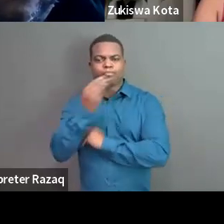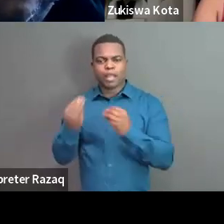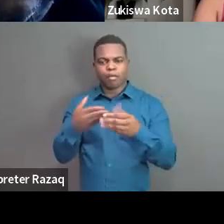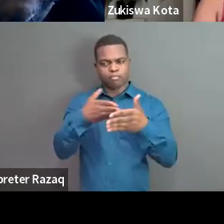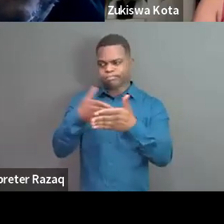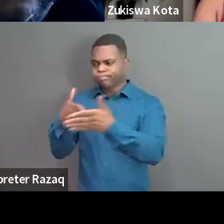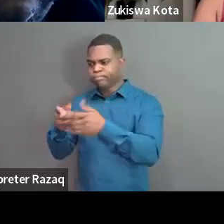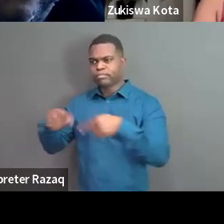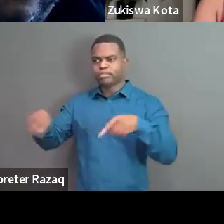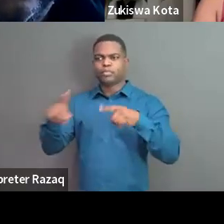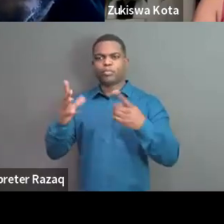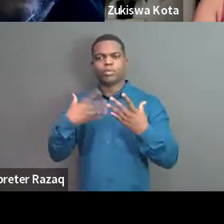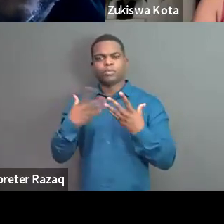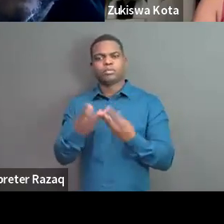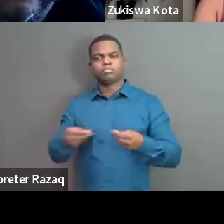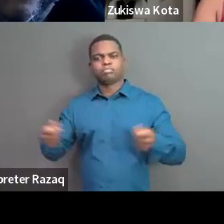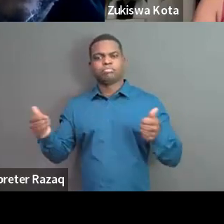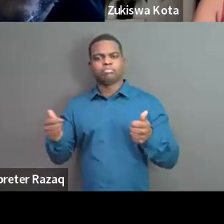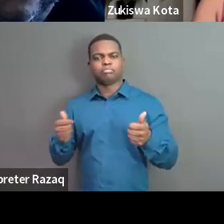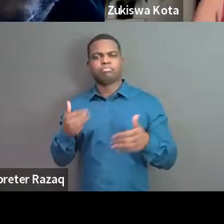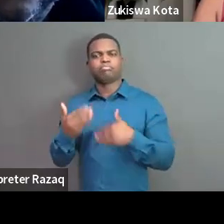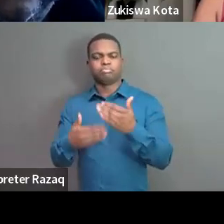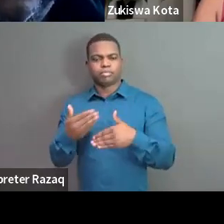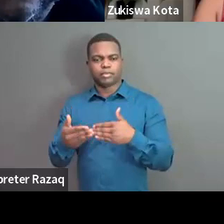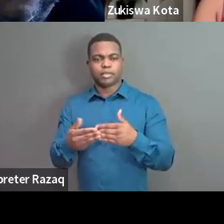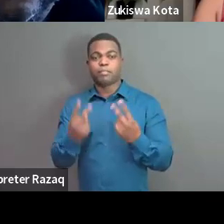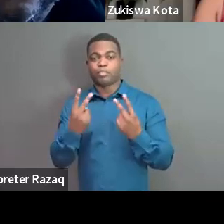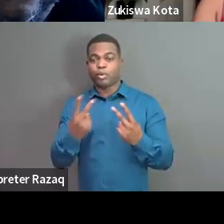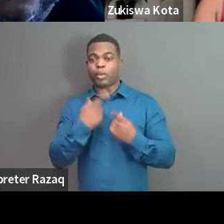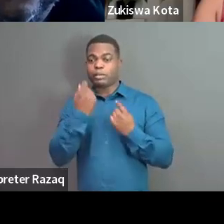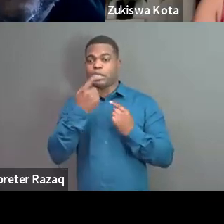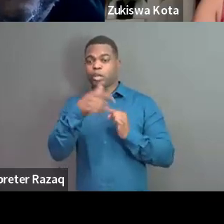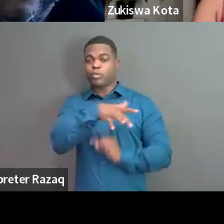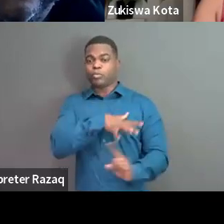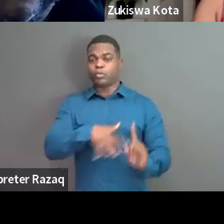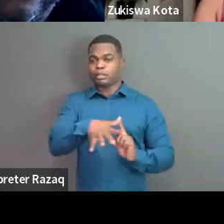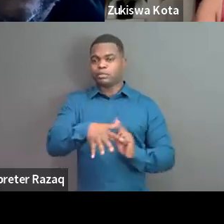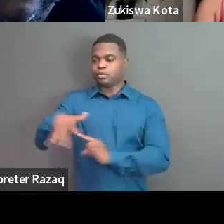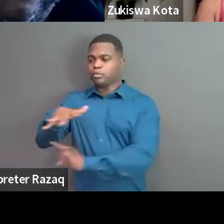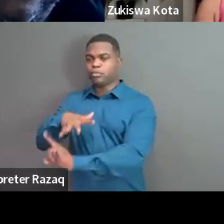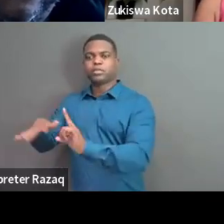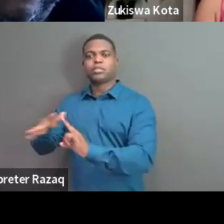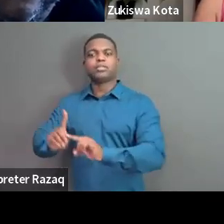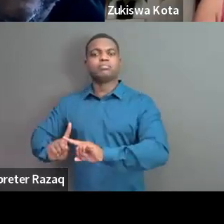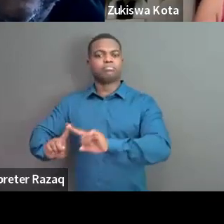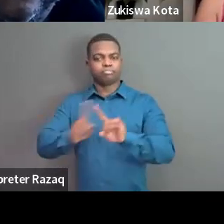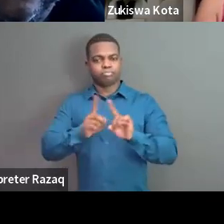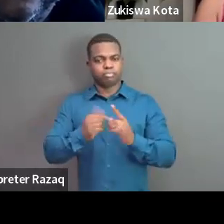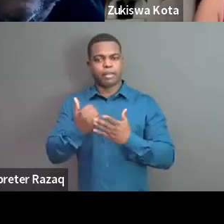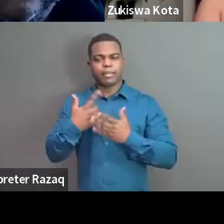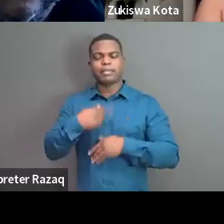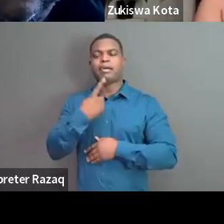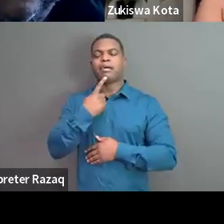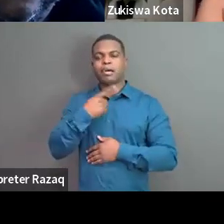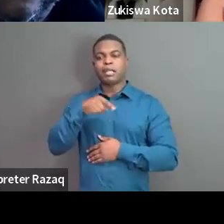the global north, but also in making sure that these inequalities are seen at a base of, data